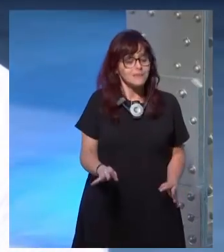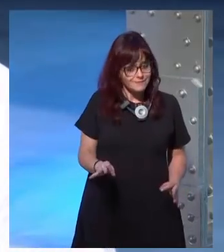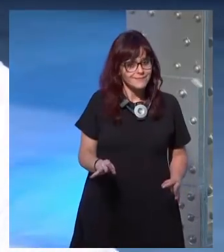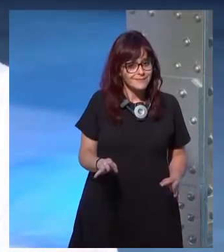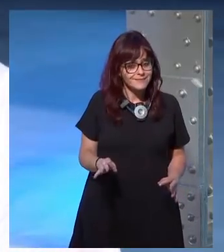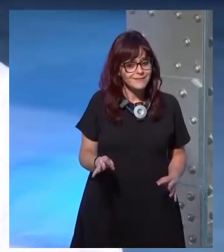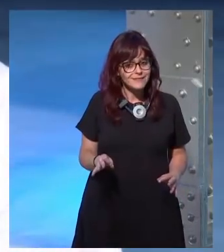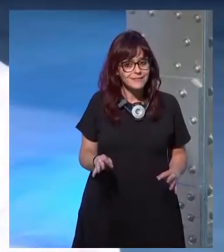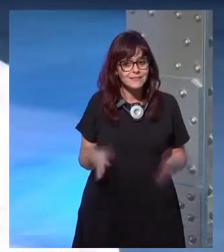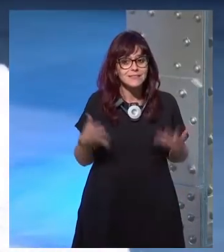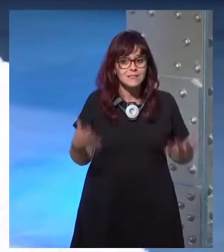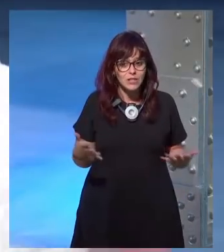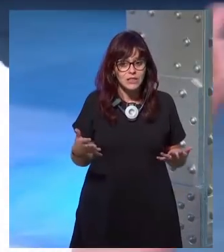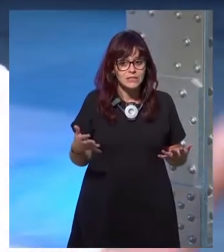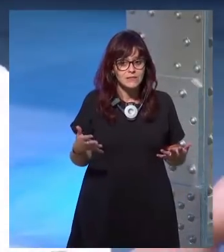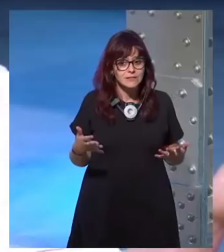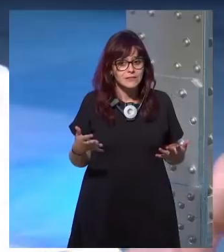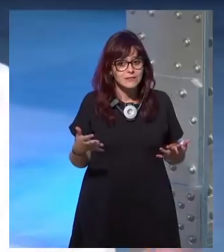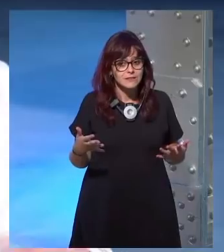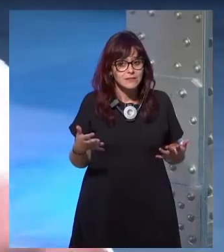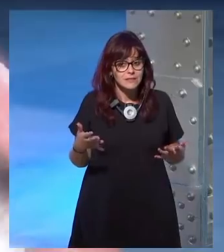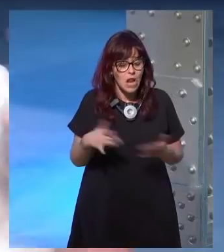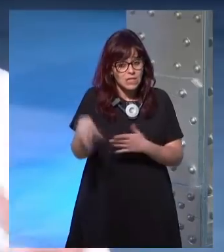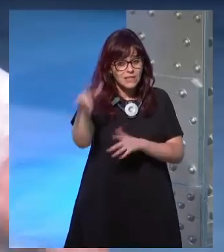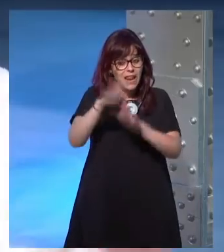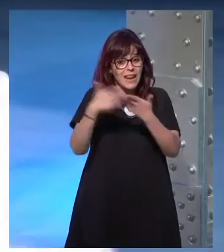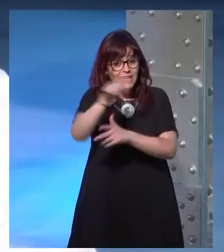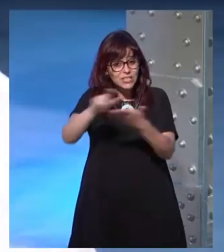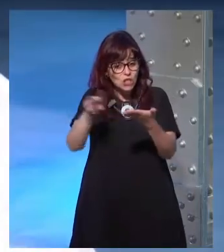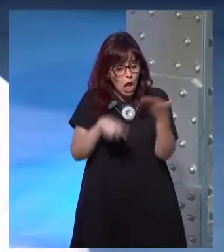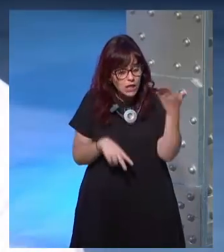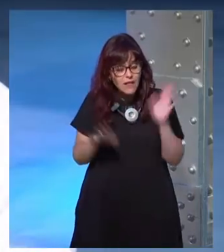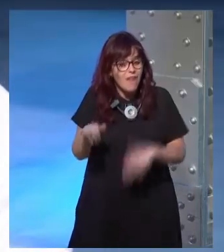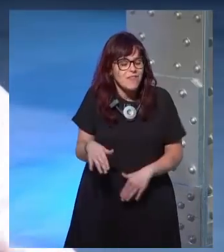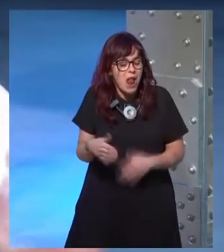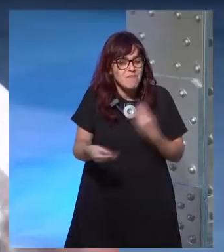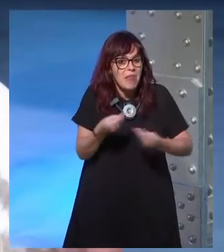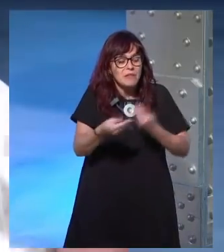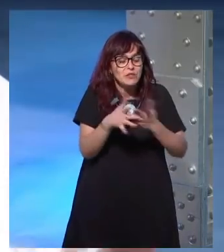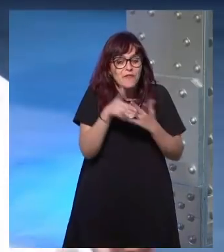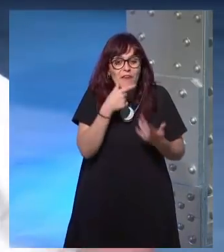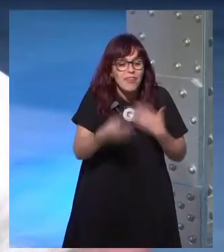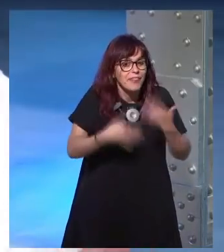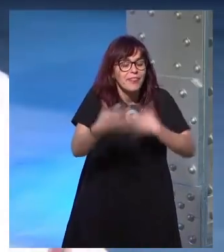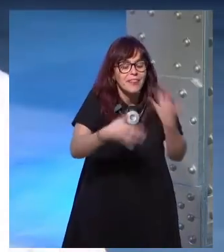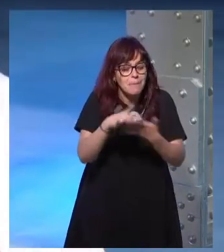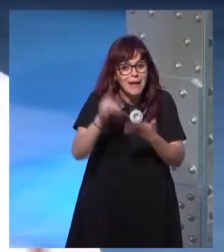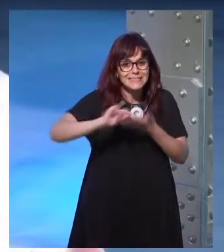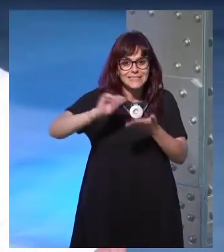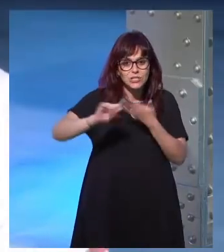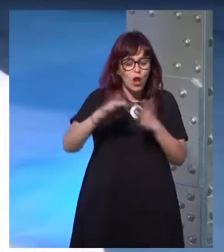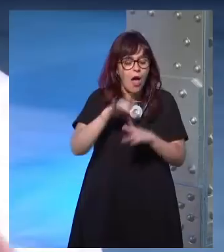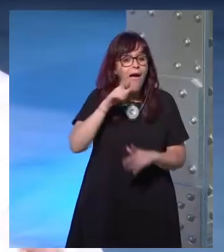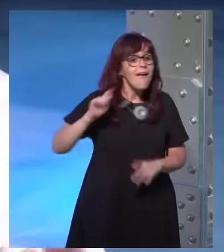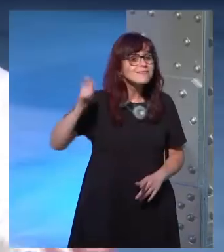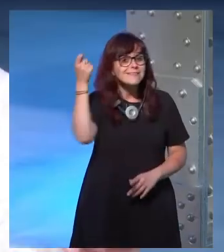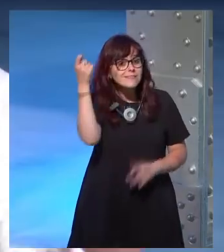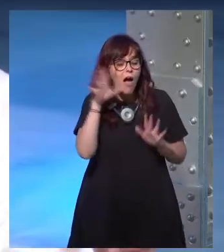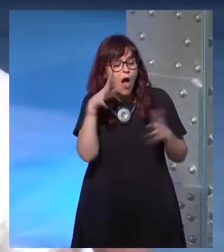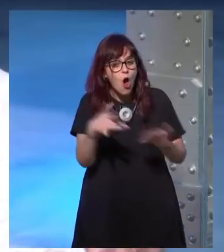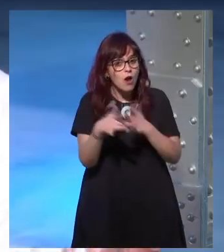easier for women who are good the entire time to actually succeed in the genre. And yeah, some people are ticked off.